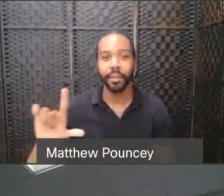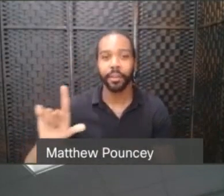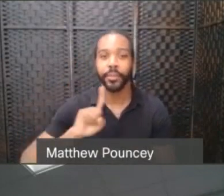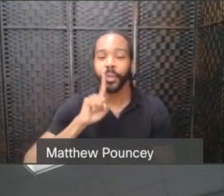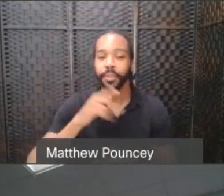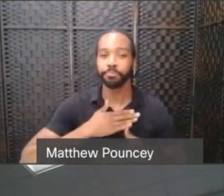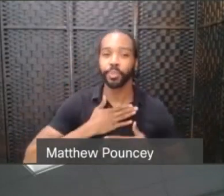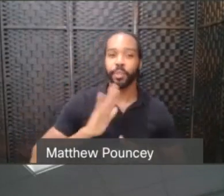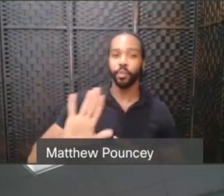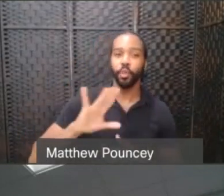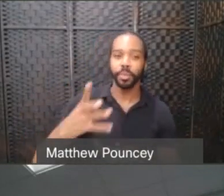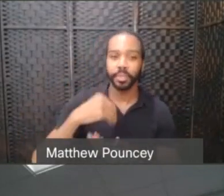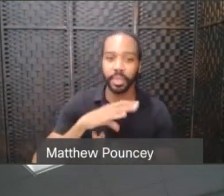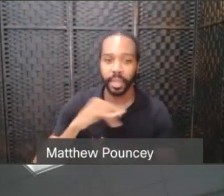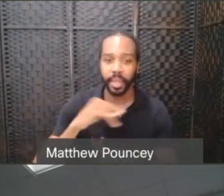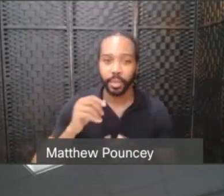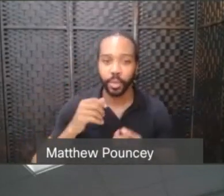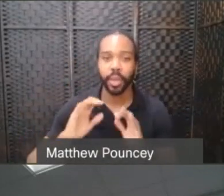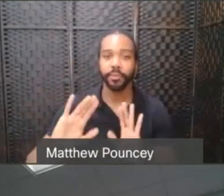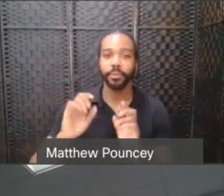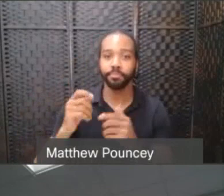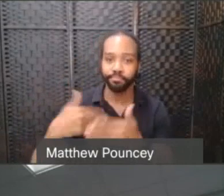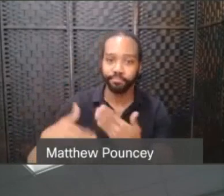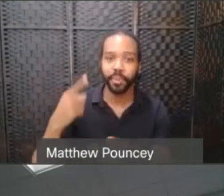your participation and your efforts on behalf of the people we